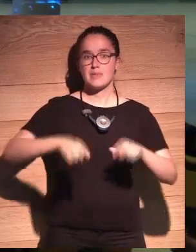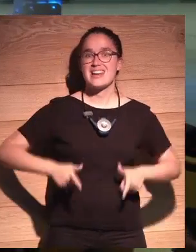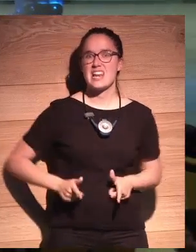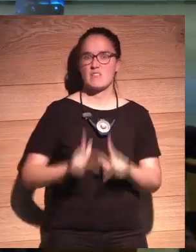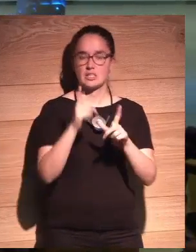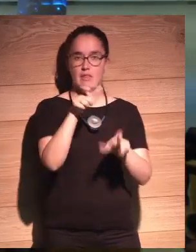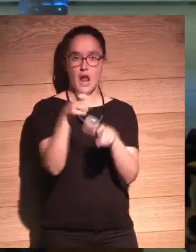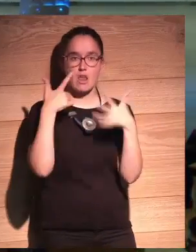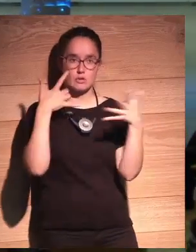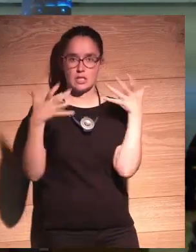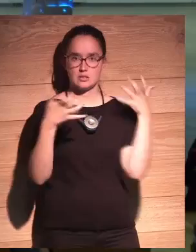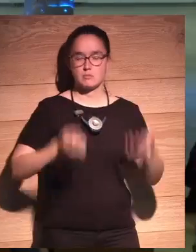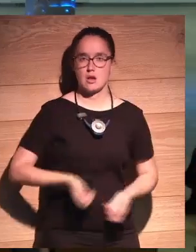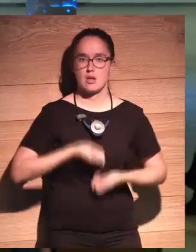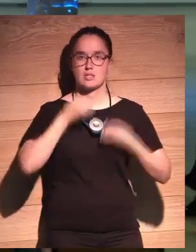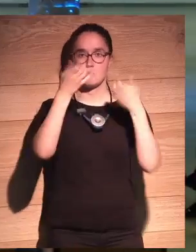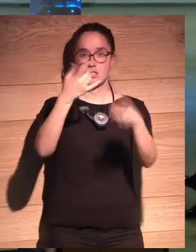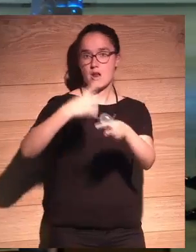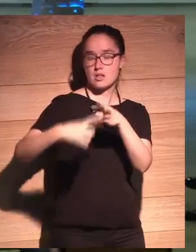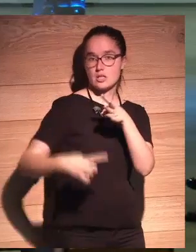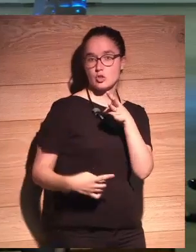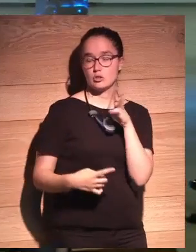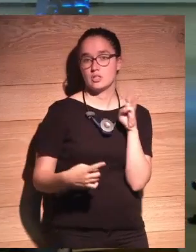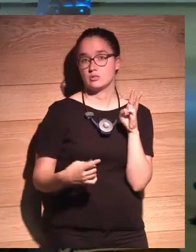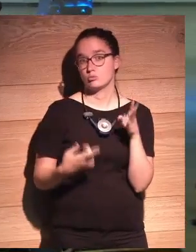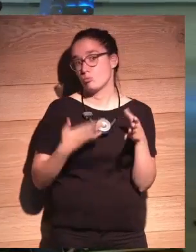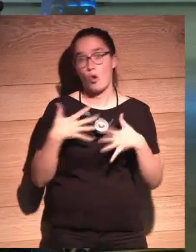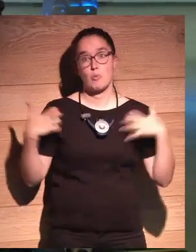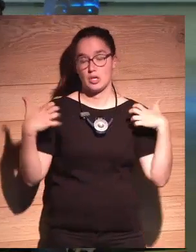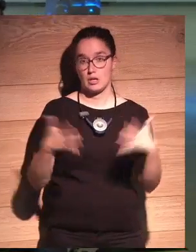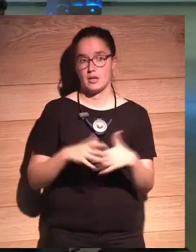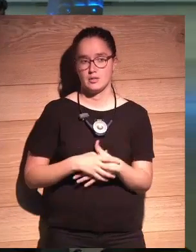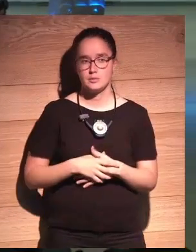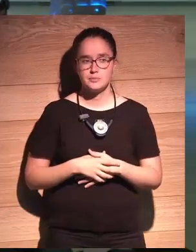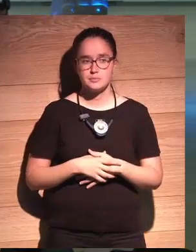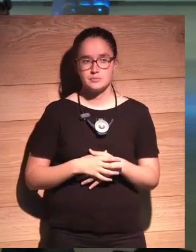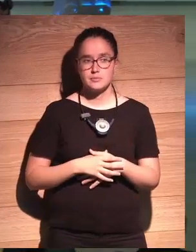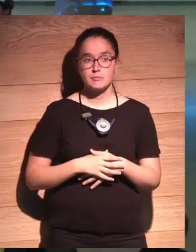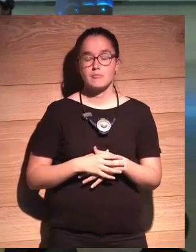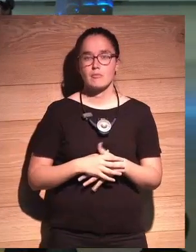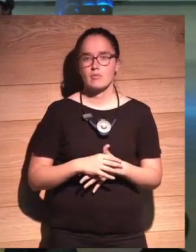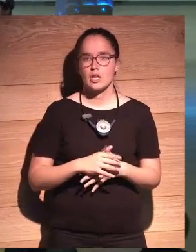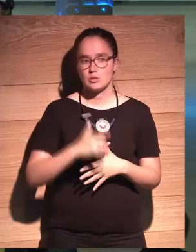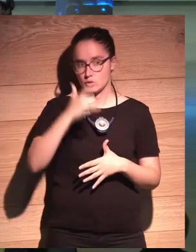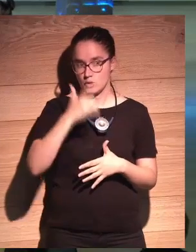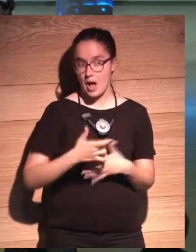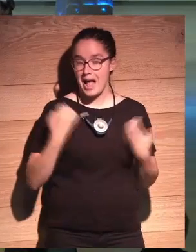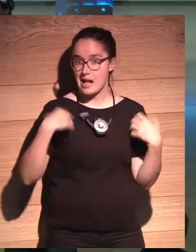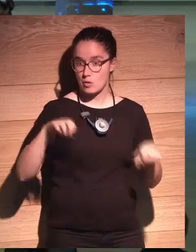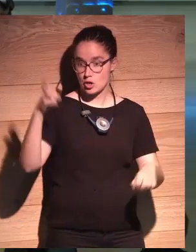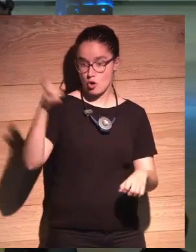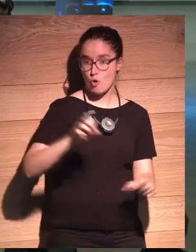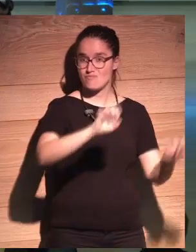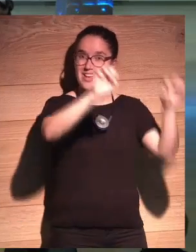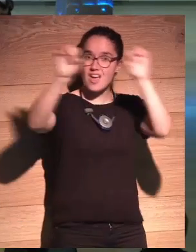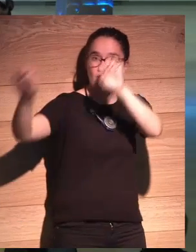libertad a los artistas para que expresen estas cosas como quieran. We need to give space to